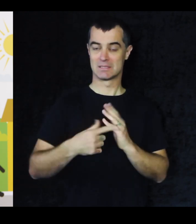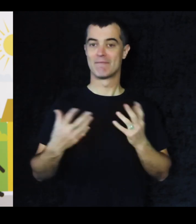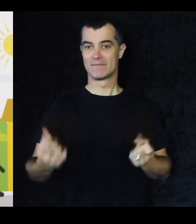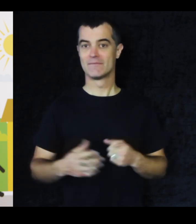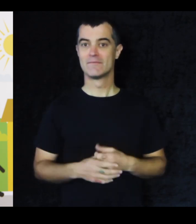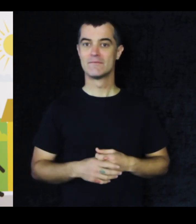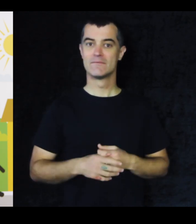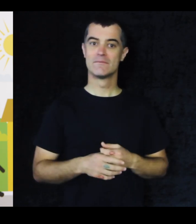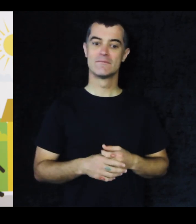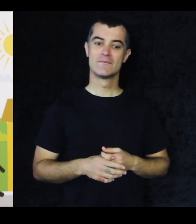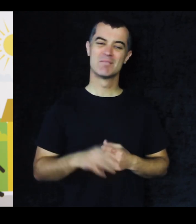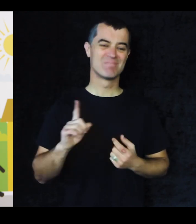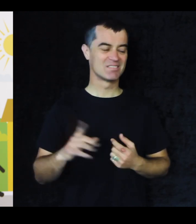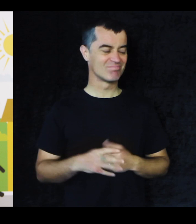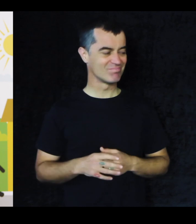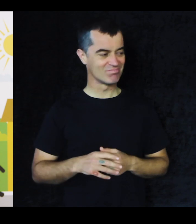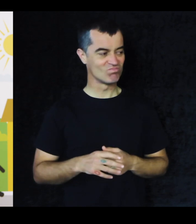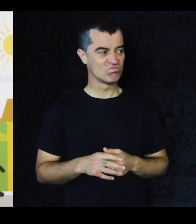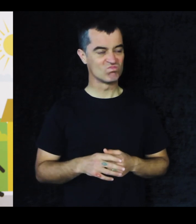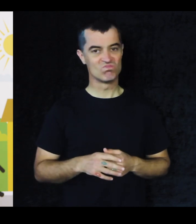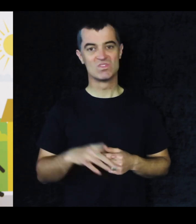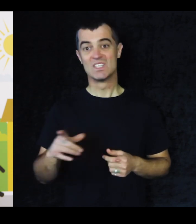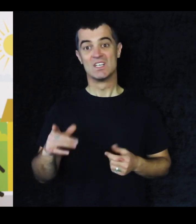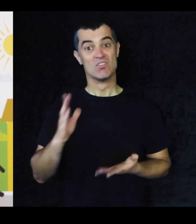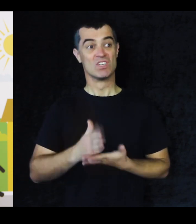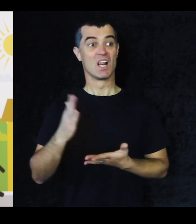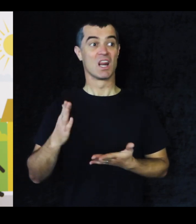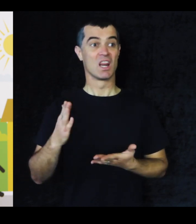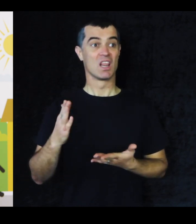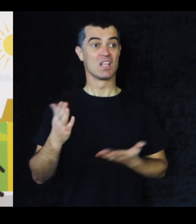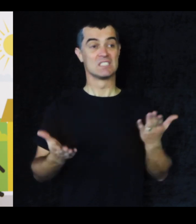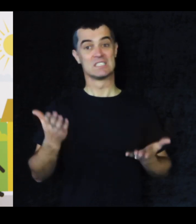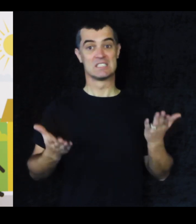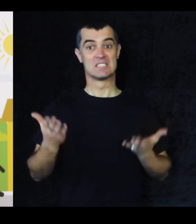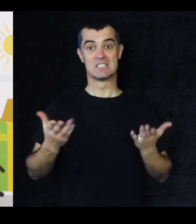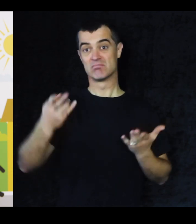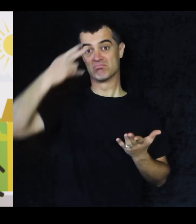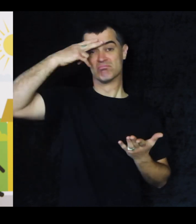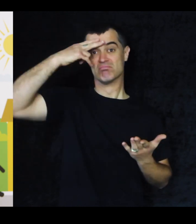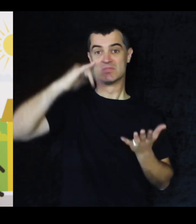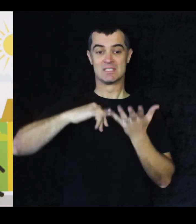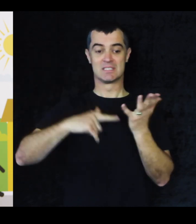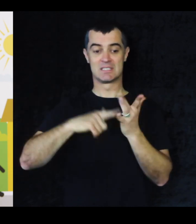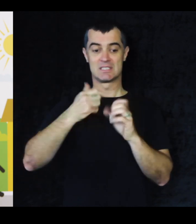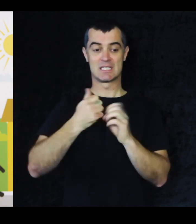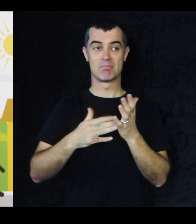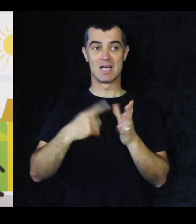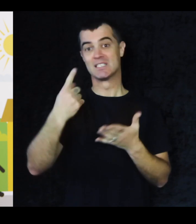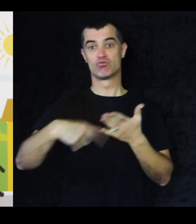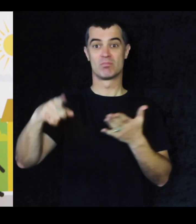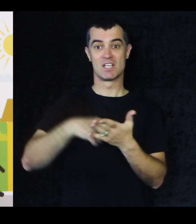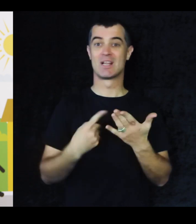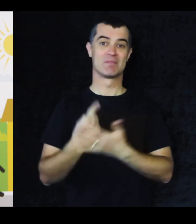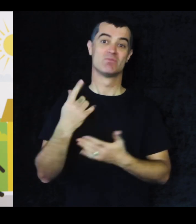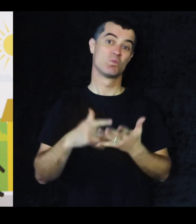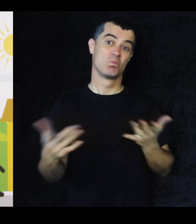our disabilities, but there is a real level of stigma and discrimination